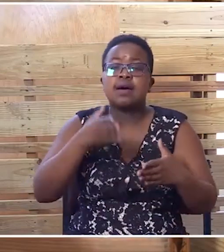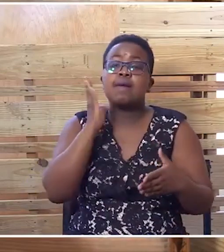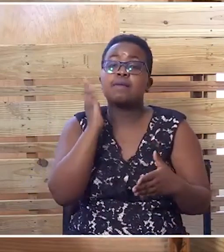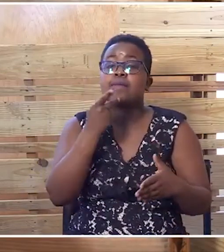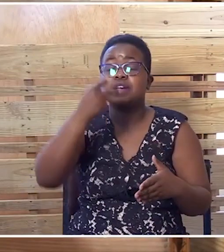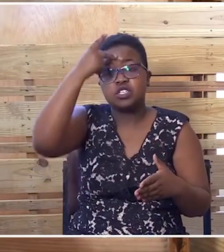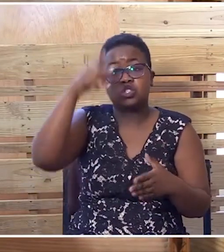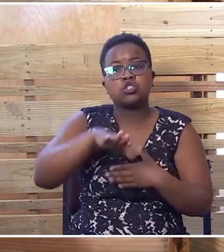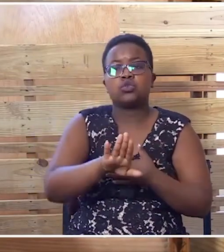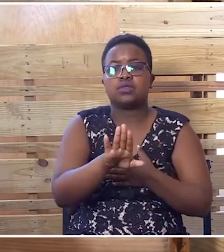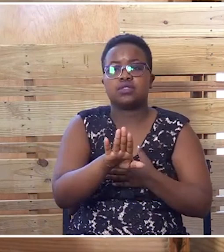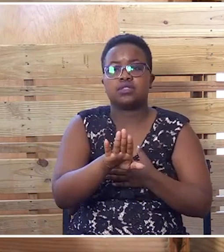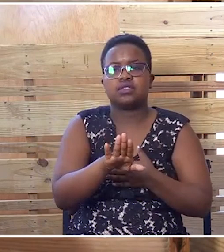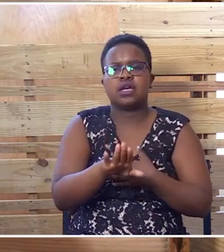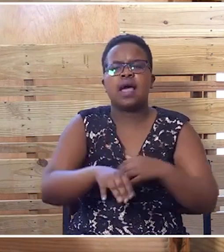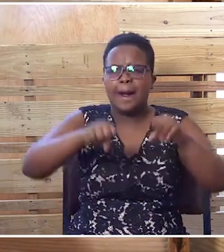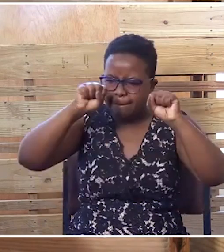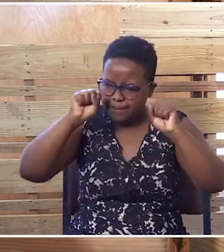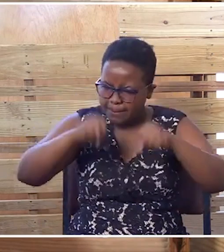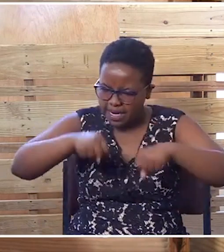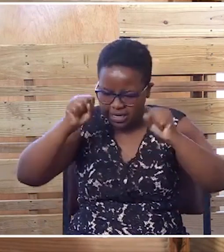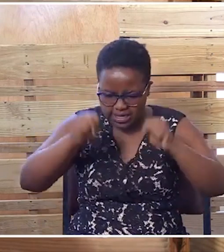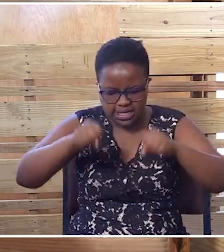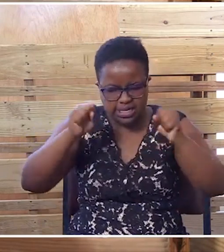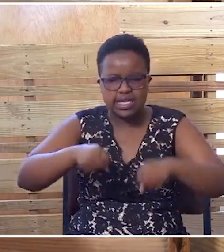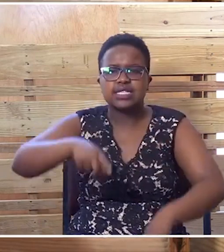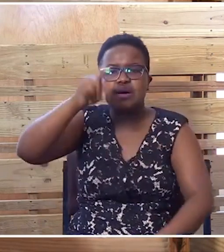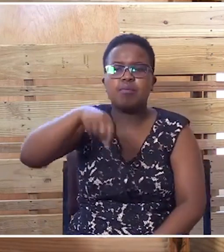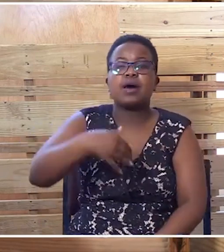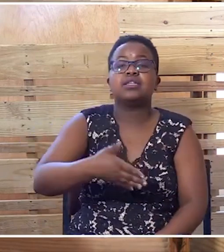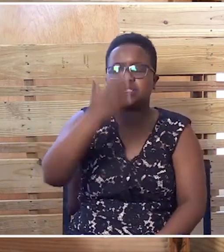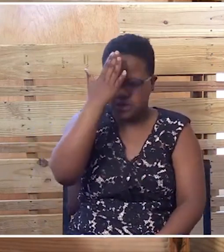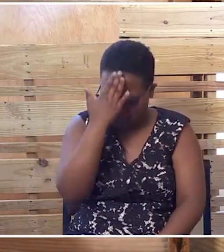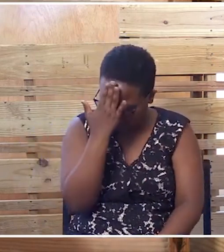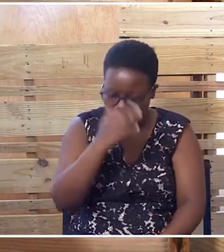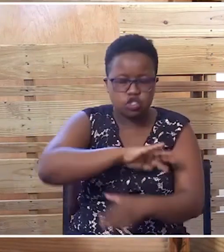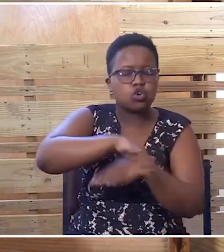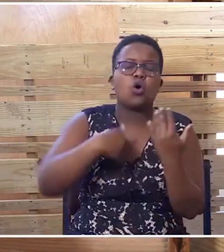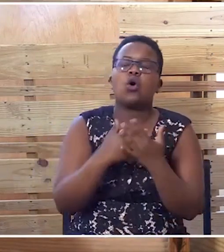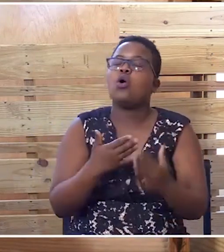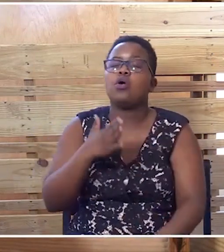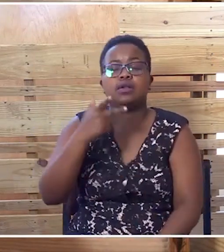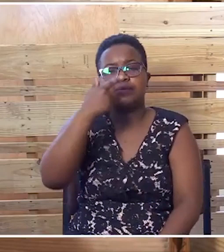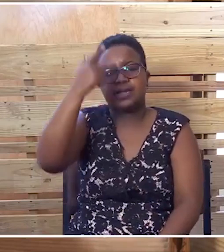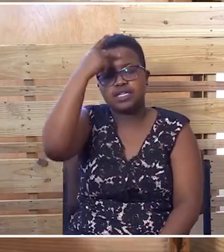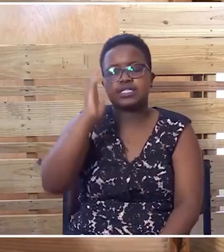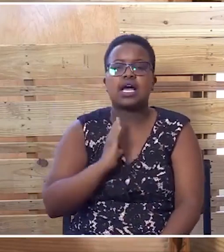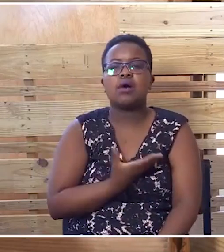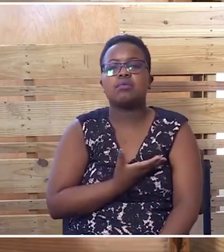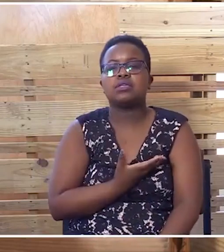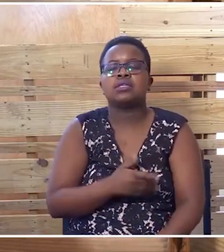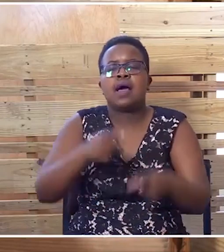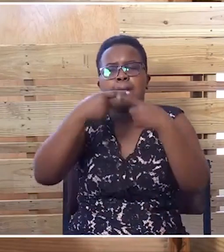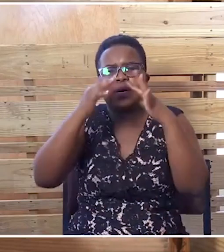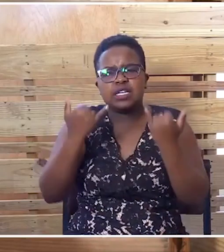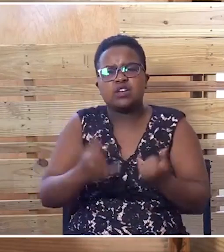know, we're supposed to honor our parents. It doesn't matter how they look, what they have or they do not have, but we're supposed to